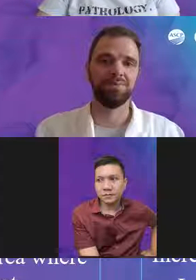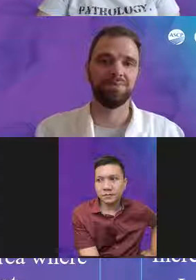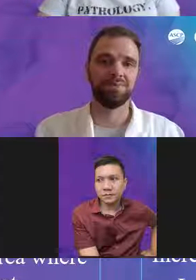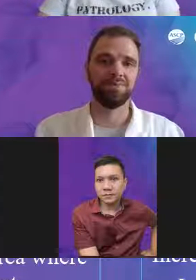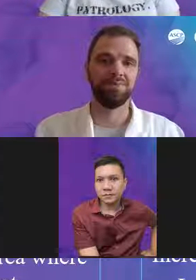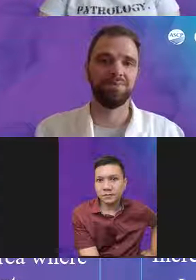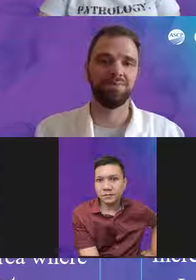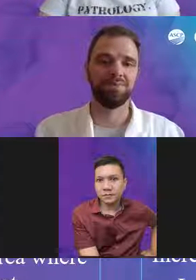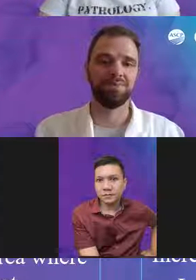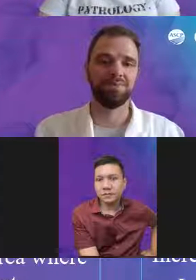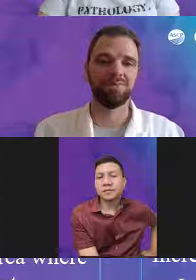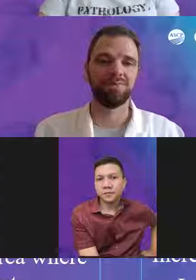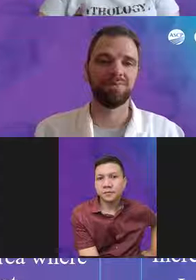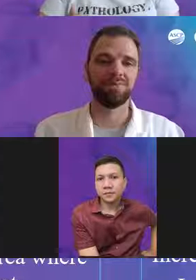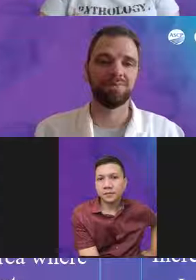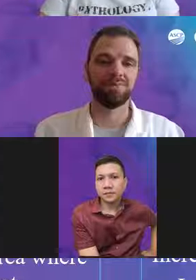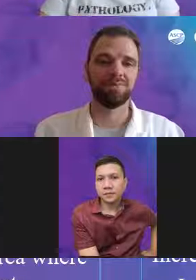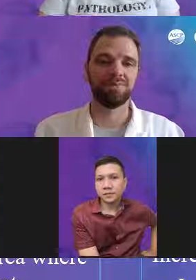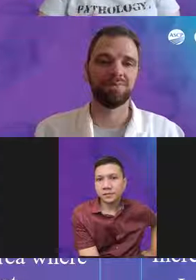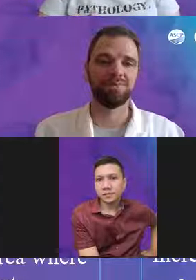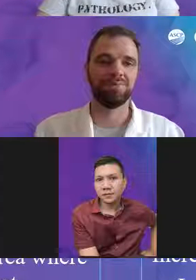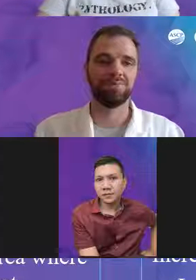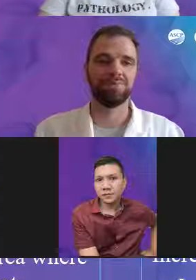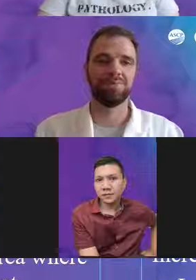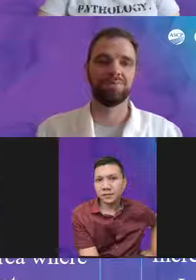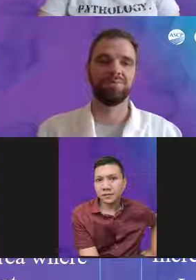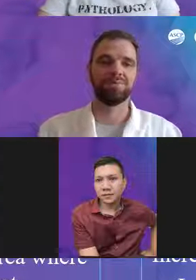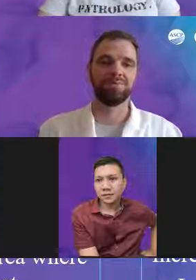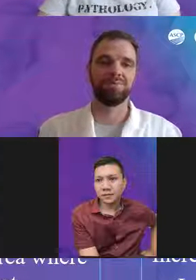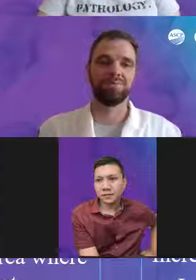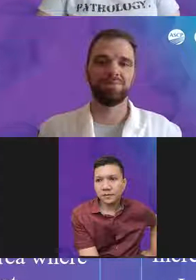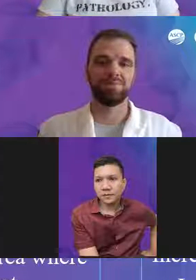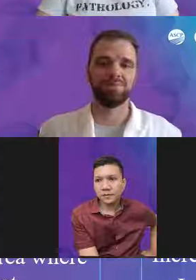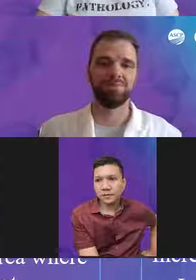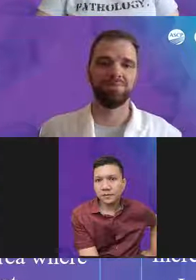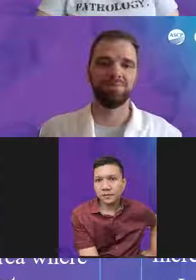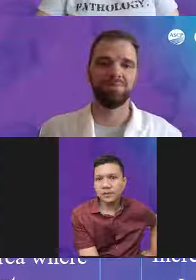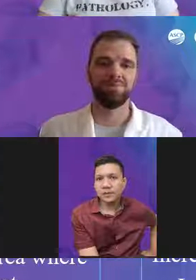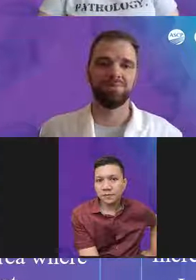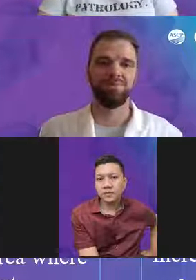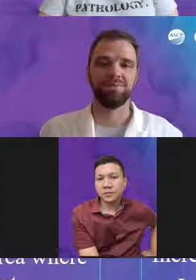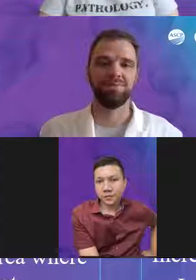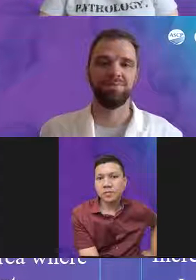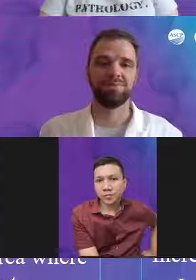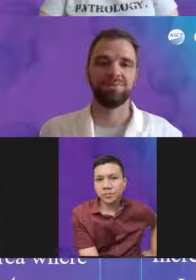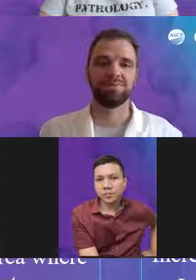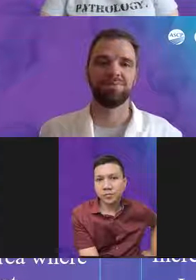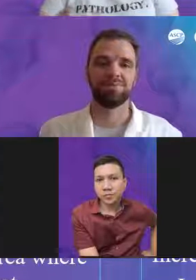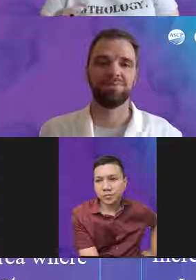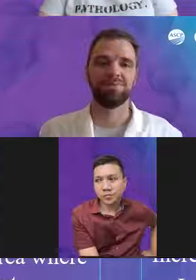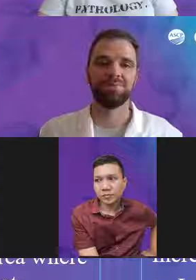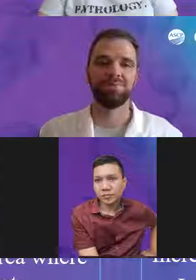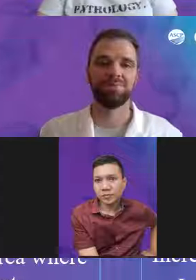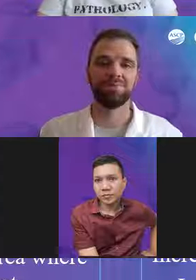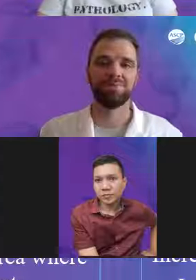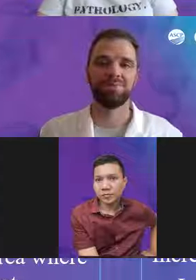like compared to other cells as well. Because you can judge size of the RBC looking at other